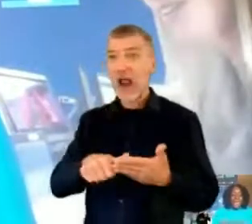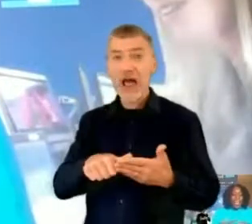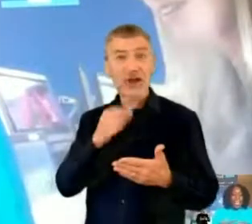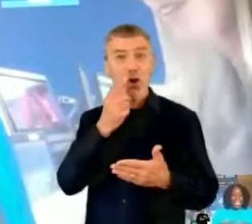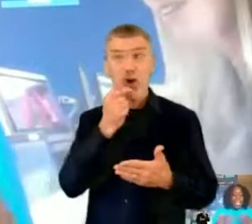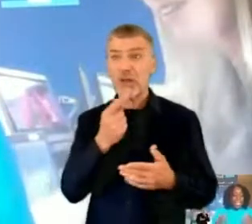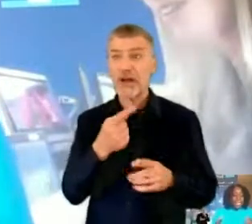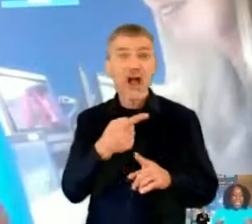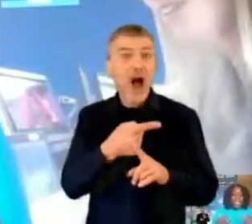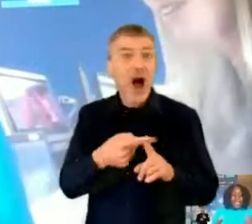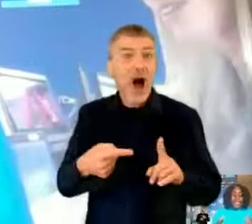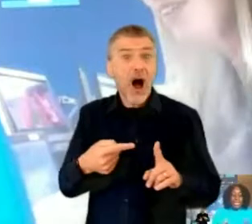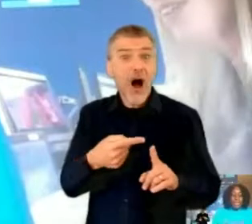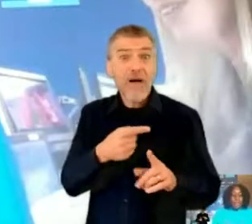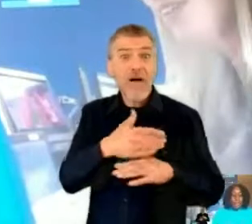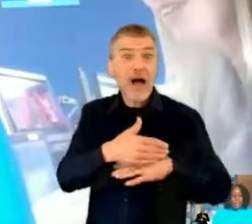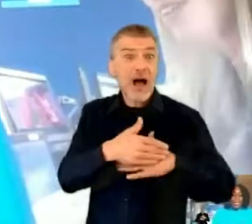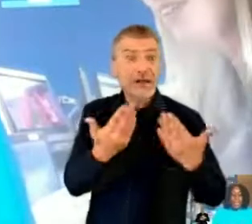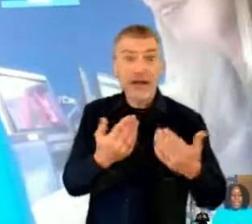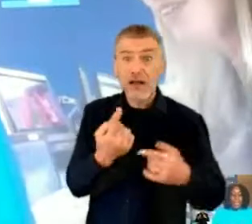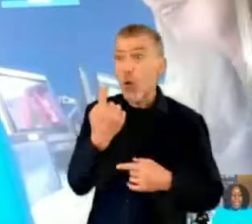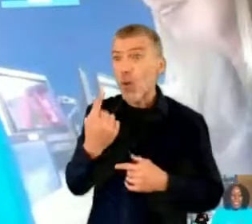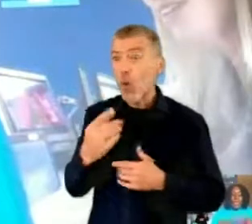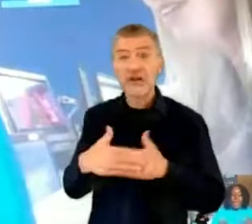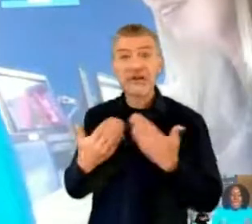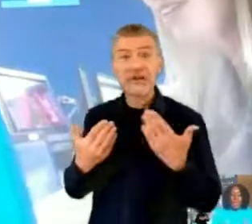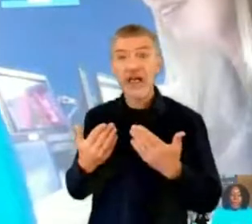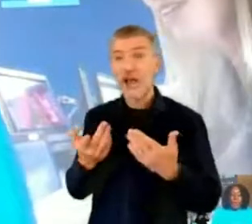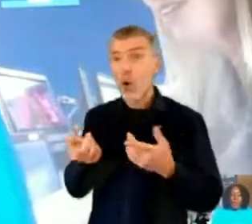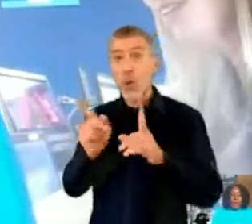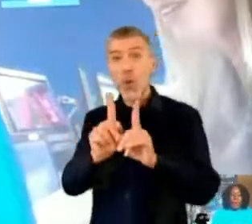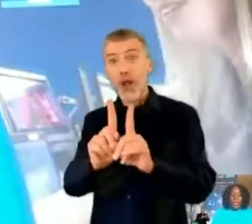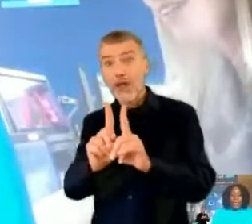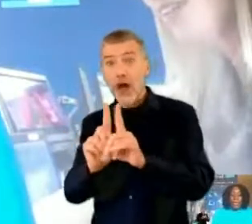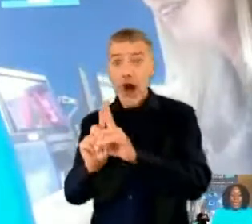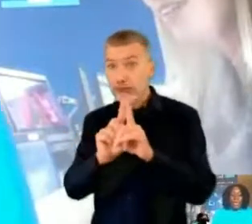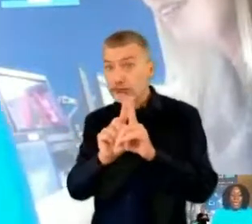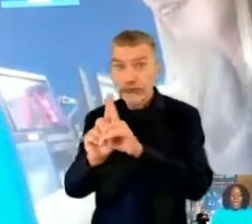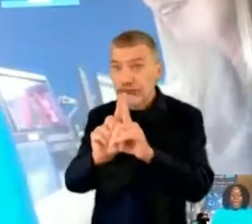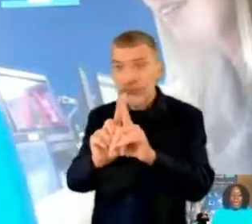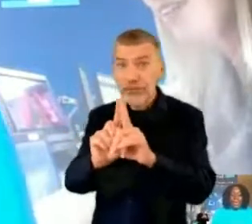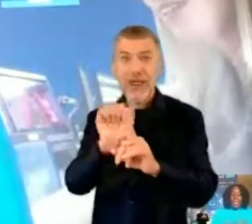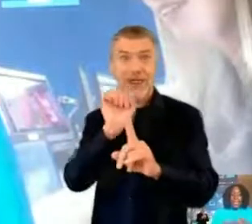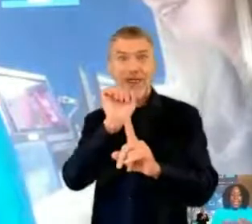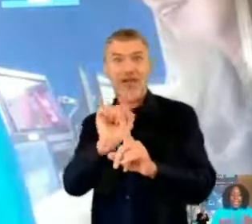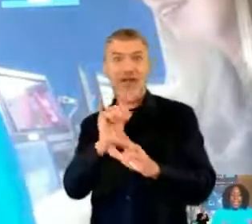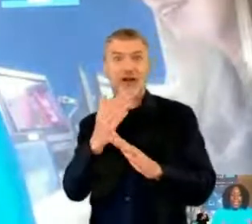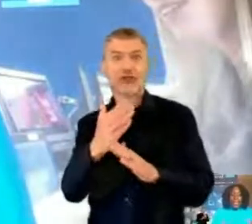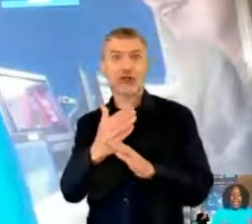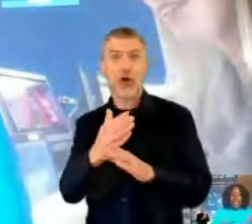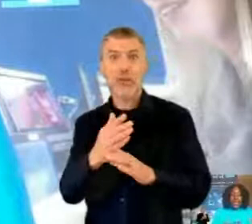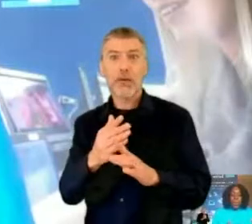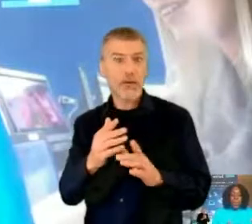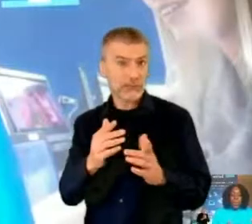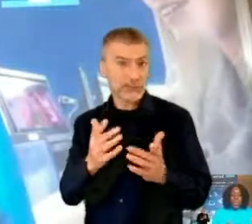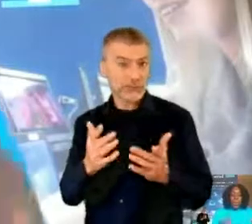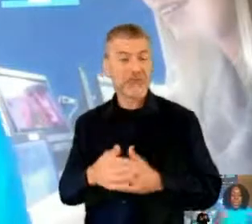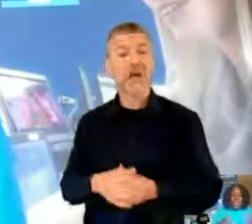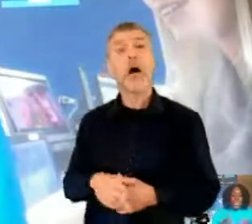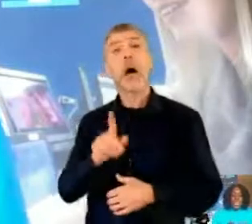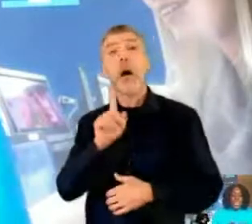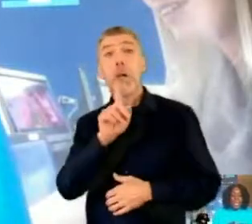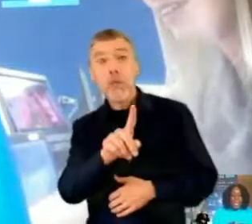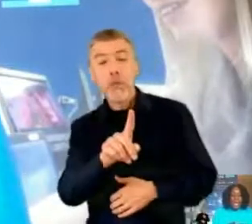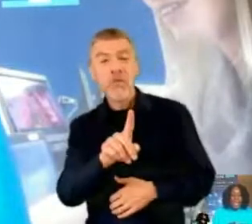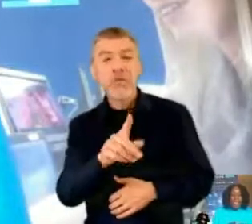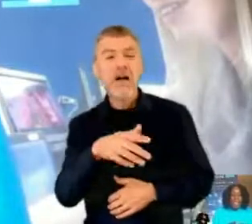with an engineer or a scientist working in that area to find out more about what they do. Even if you decide that you don't want to go into